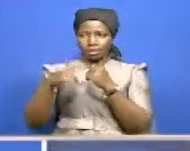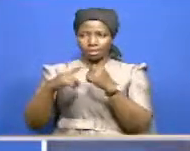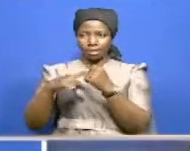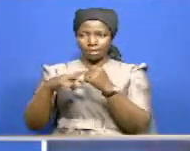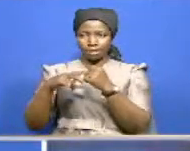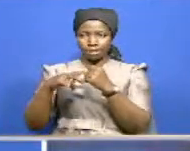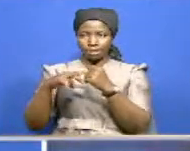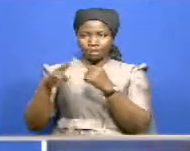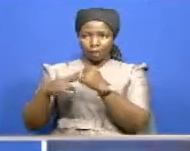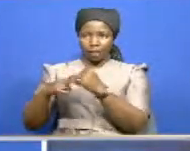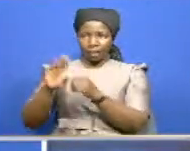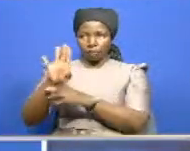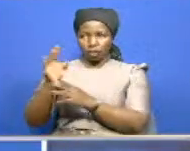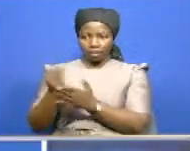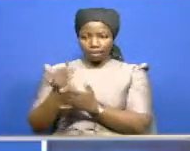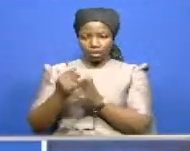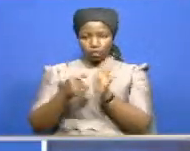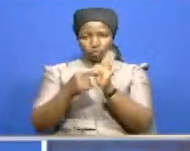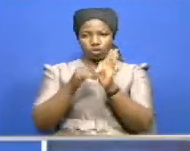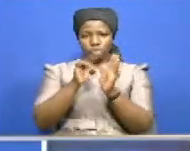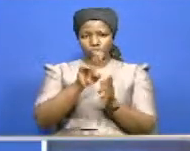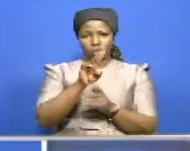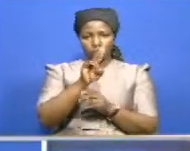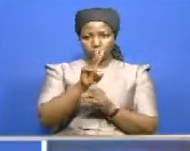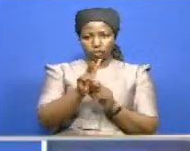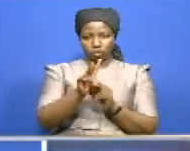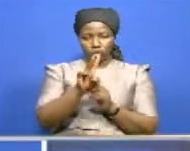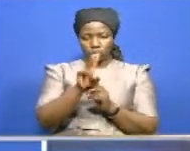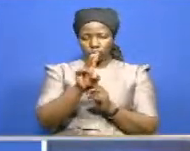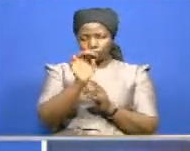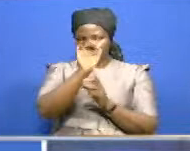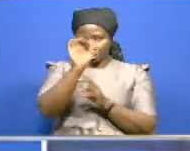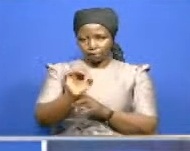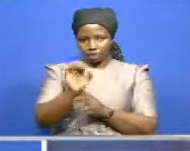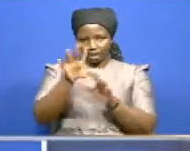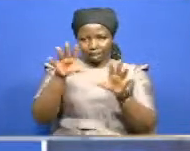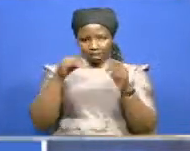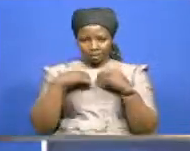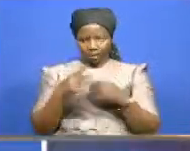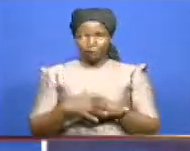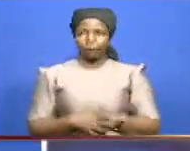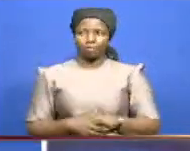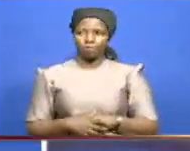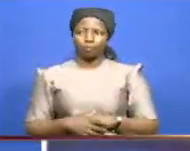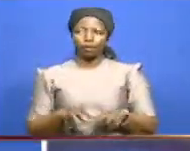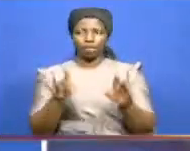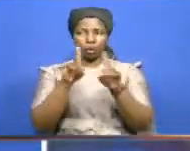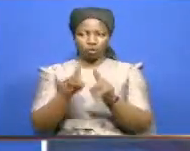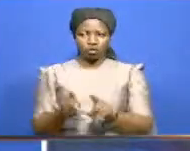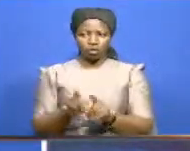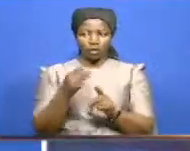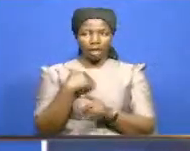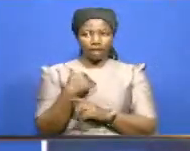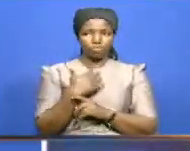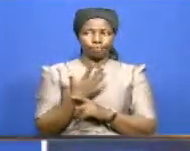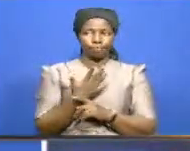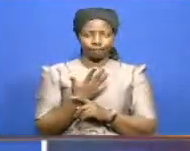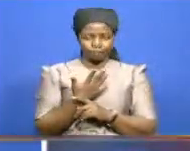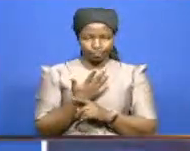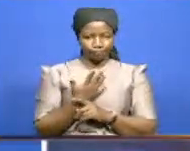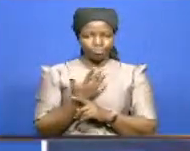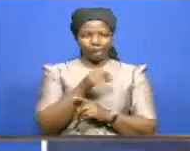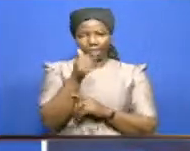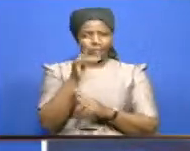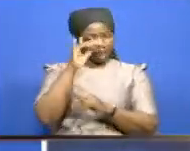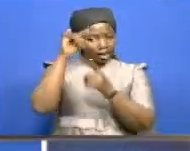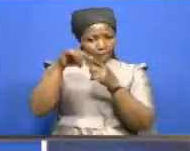indicating a 61.29% acceptance rate. Further, there was a tap sale during the quarter seeking to raise 40 billion